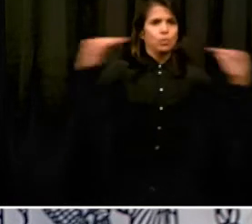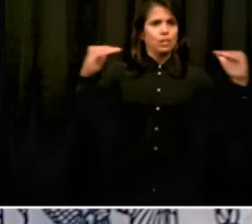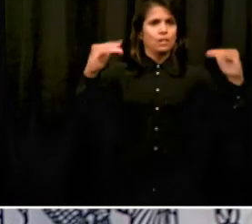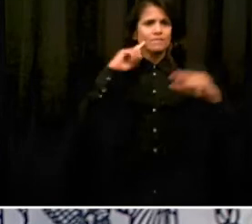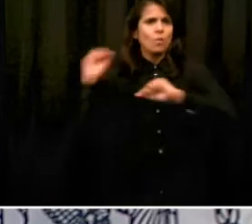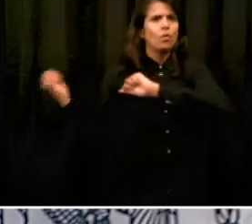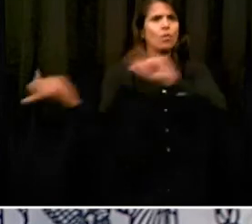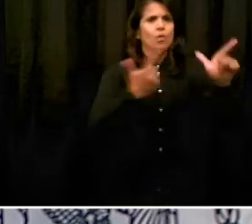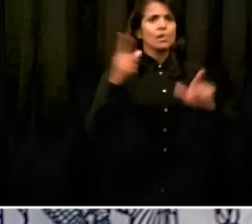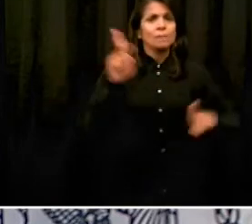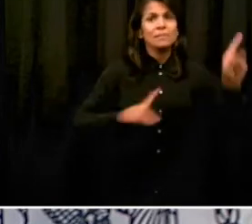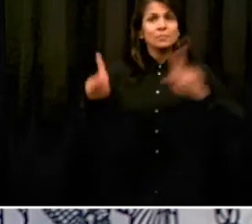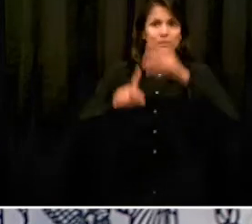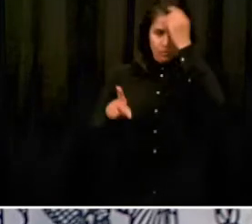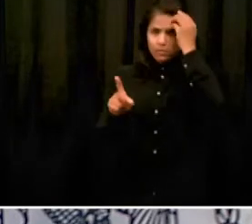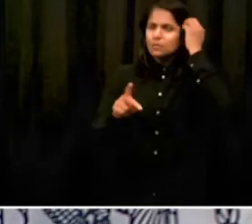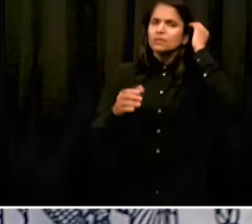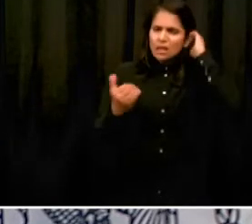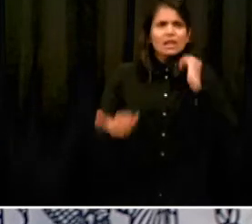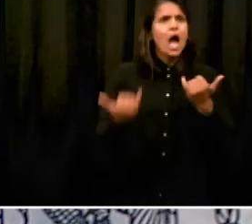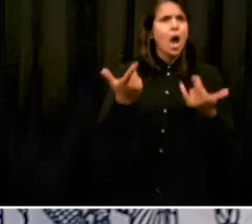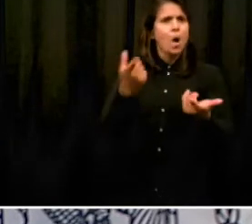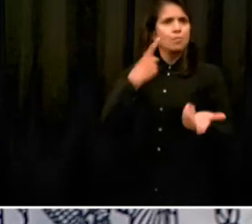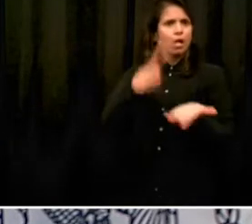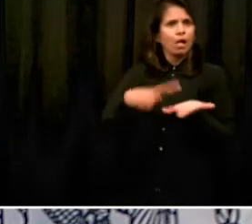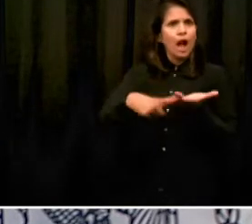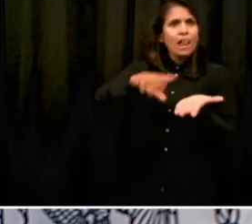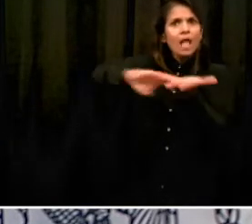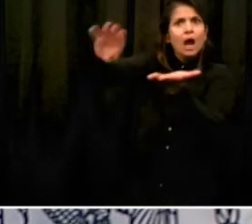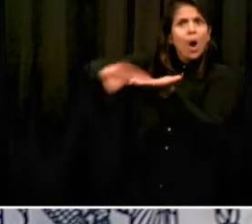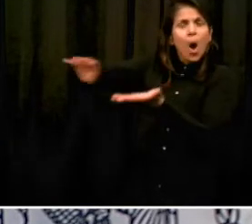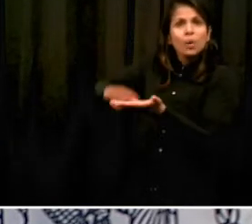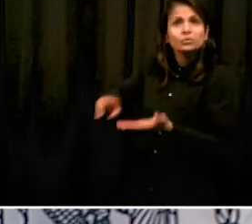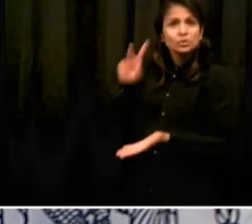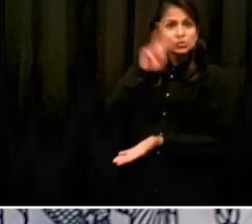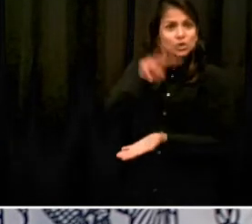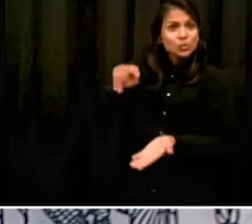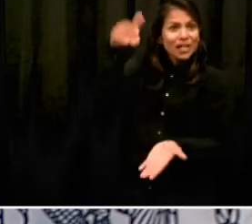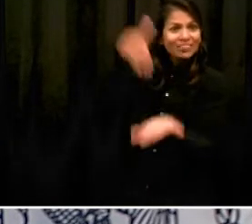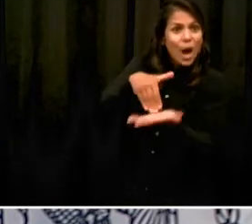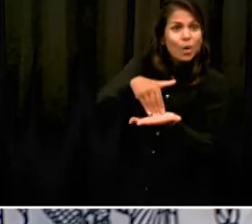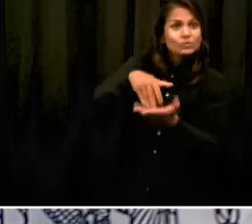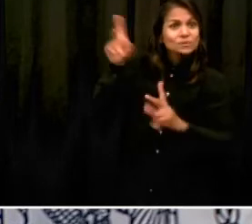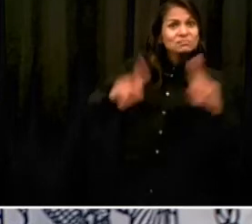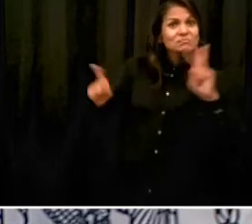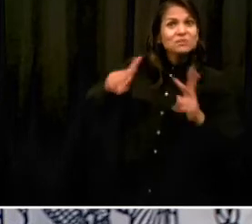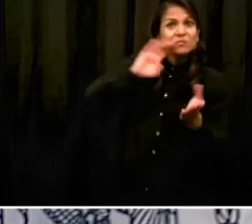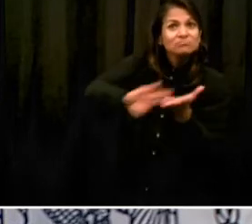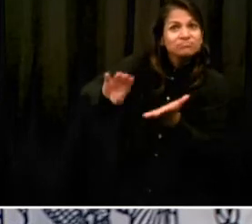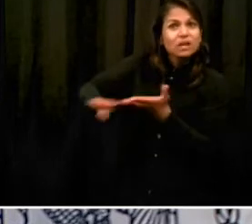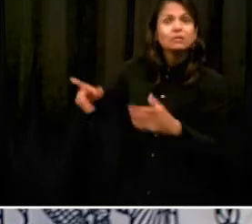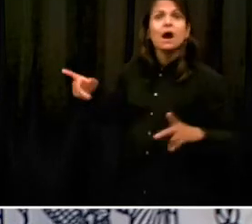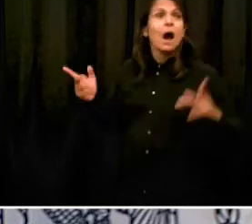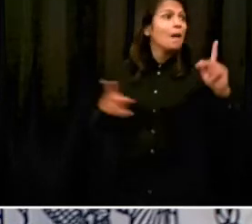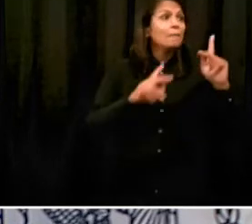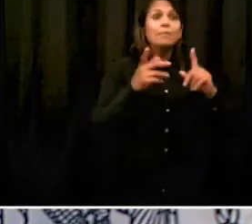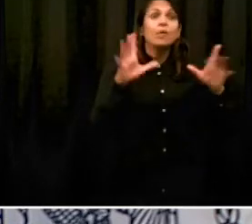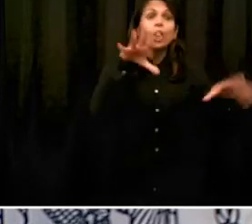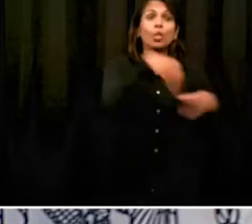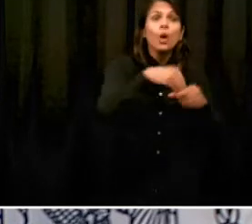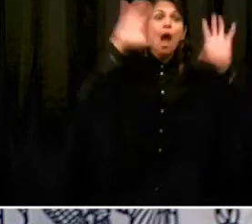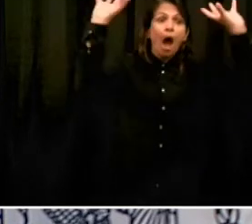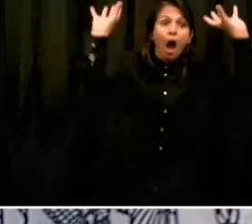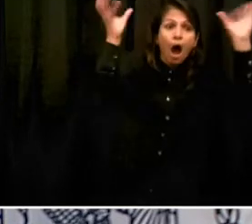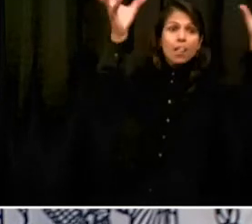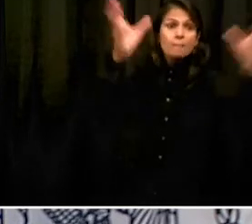and hundreds of first responders, depending on what happens in Albany and DC, of course. The public is having a difficult time reconciling these points